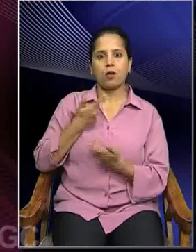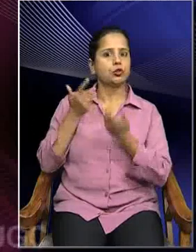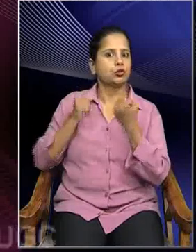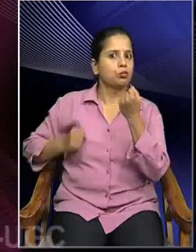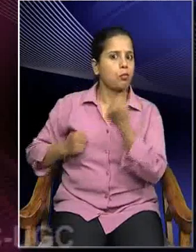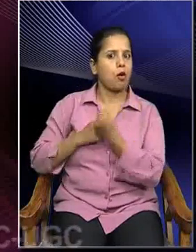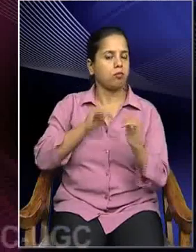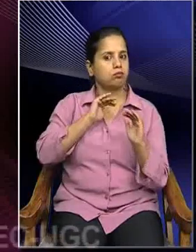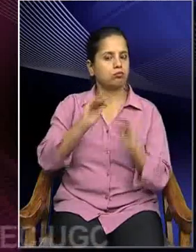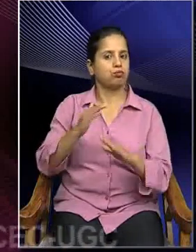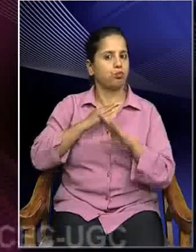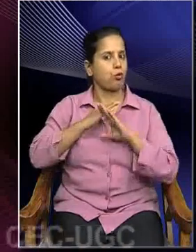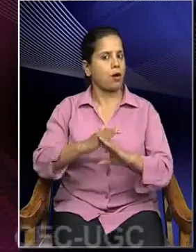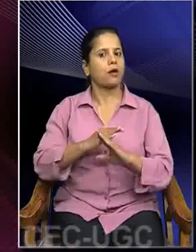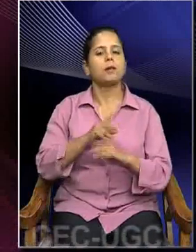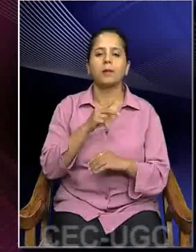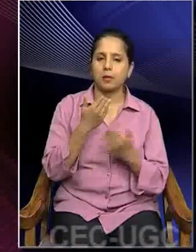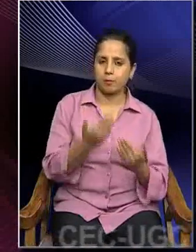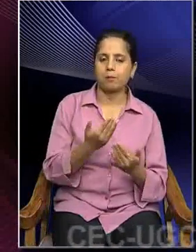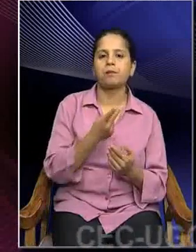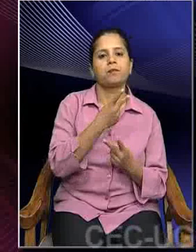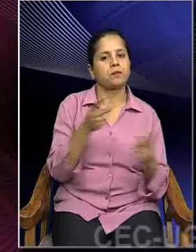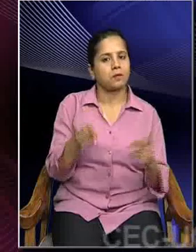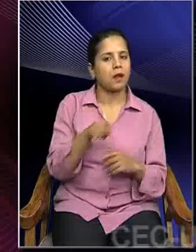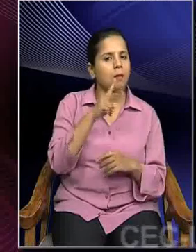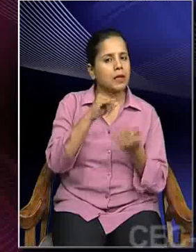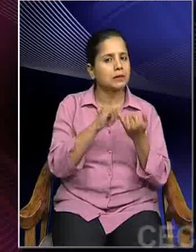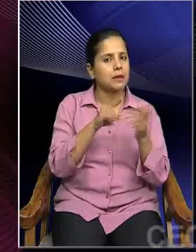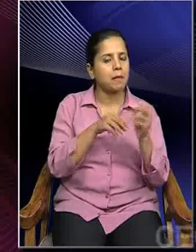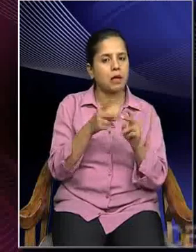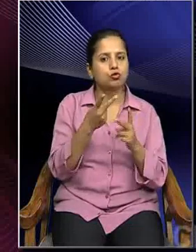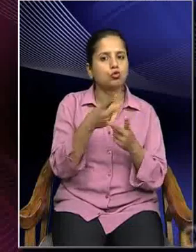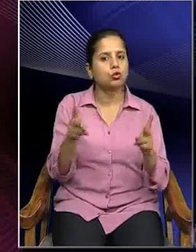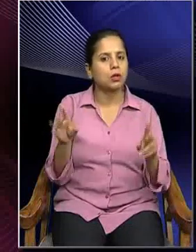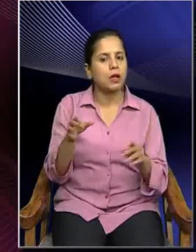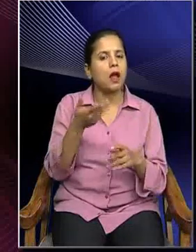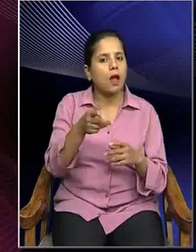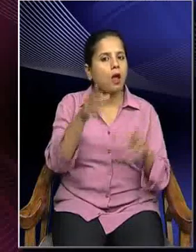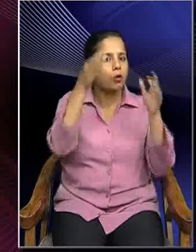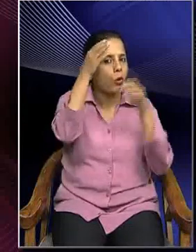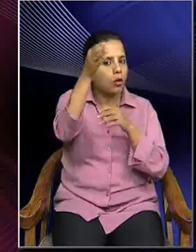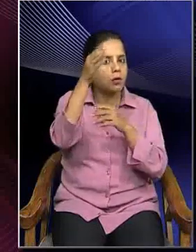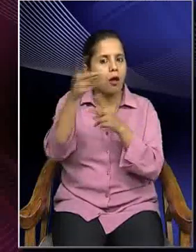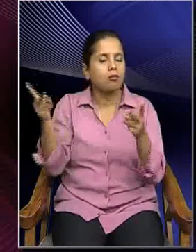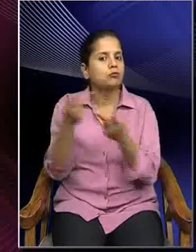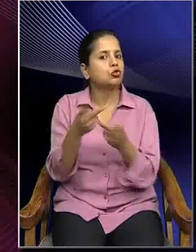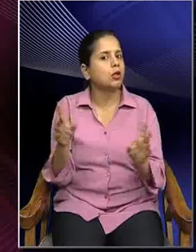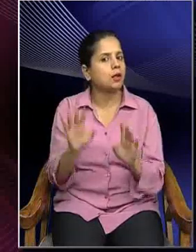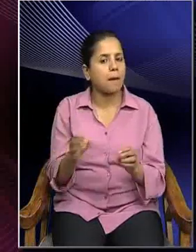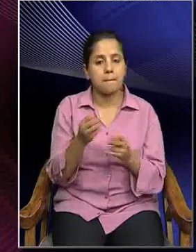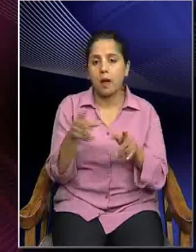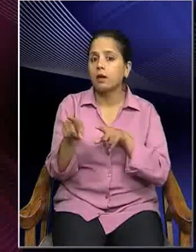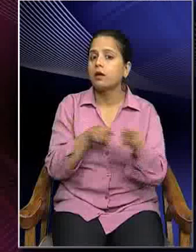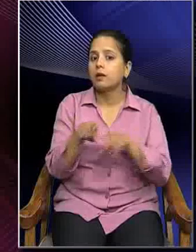symbolic of protection. So the meanings of symbols changes with context. There are a lot of